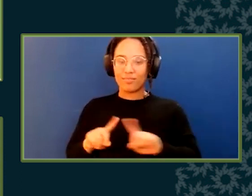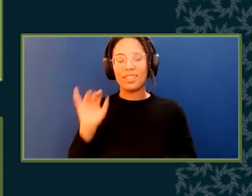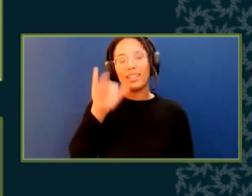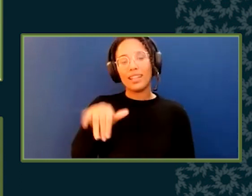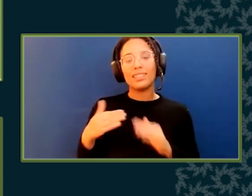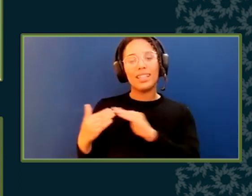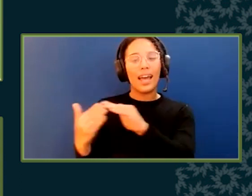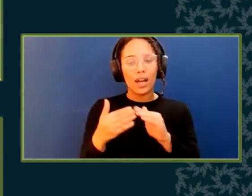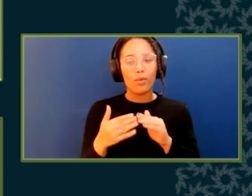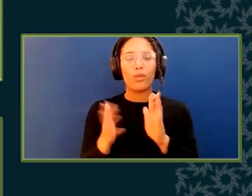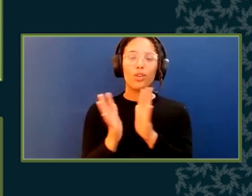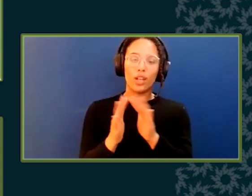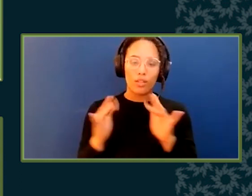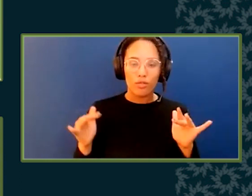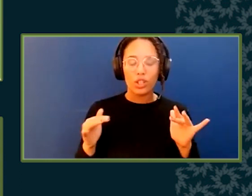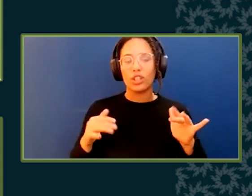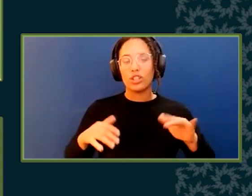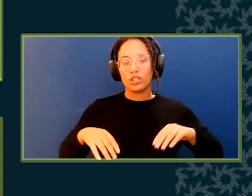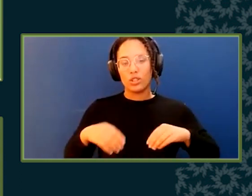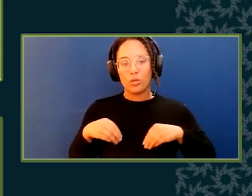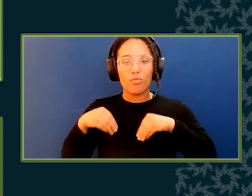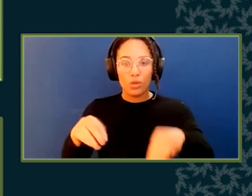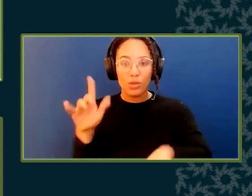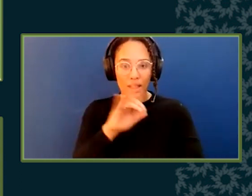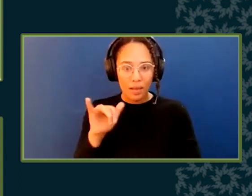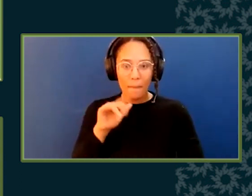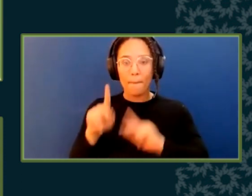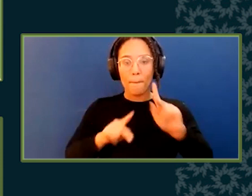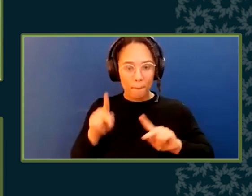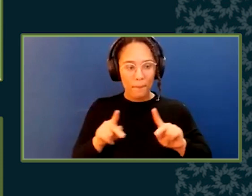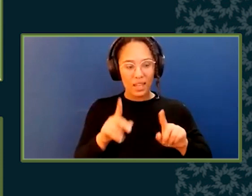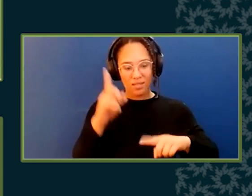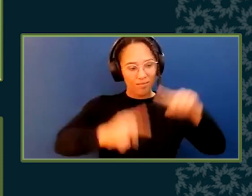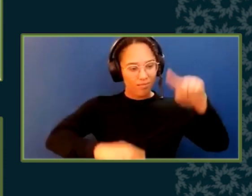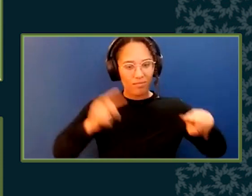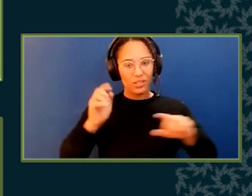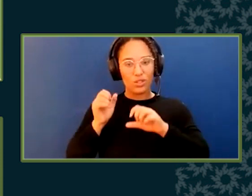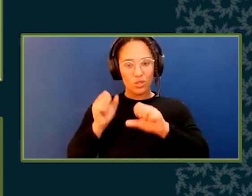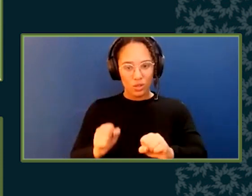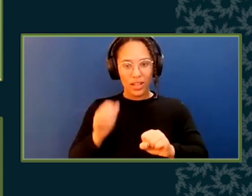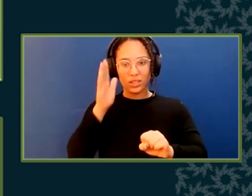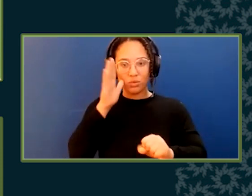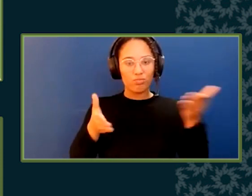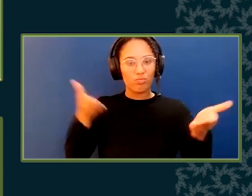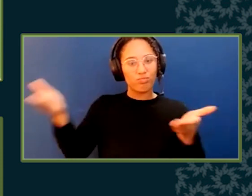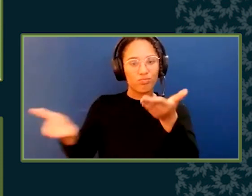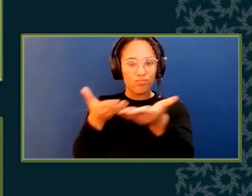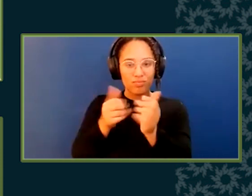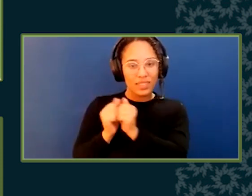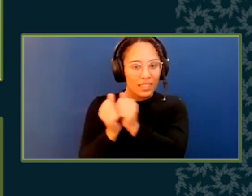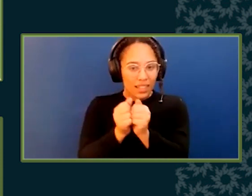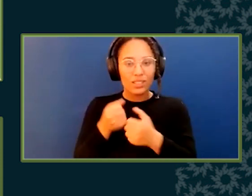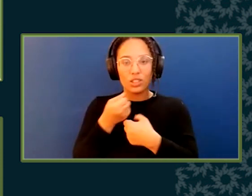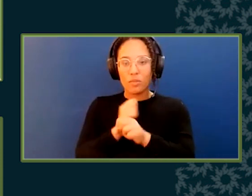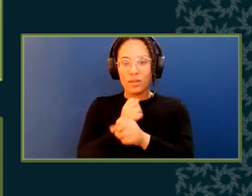different strengths to make the whole thing stronger, that to work for everyone. And you need humanity's